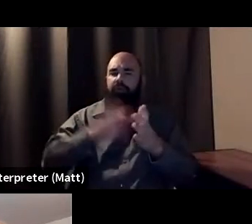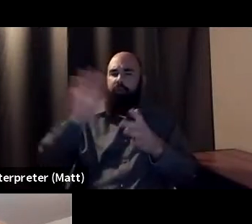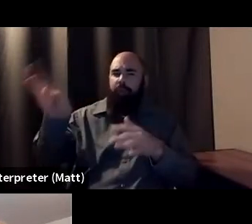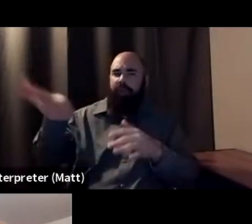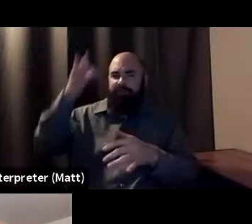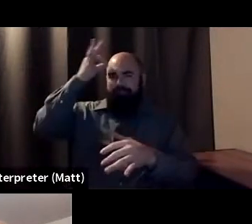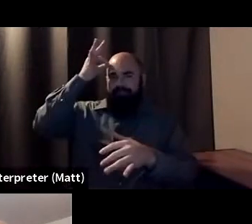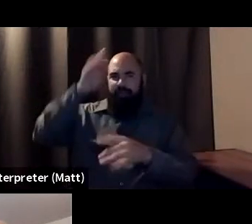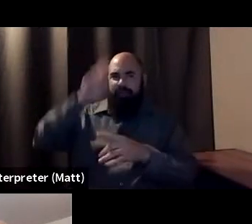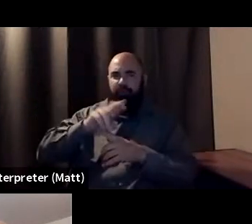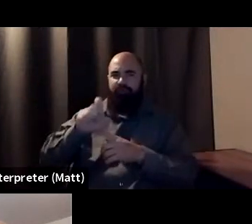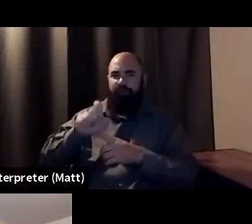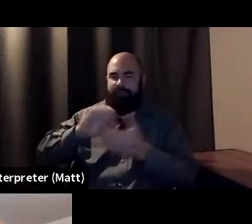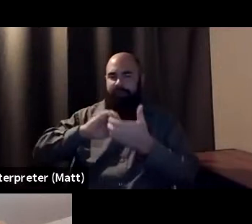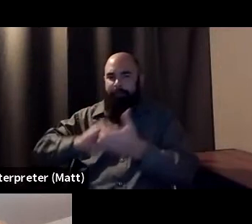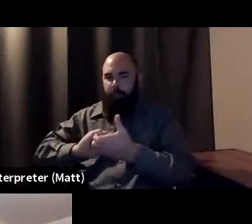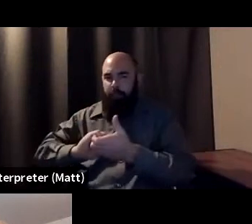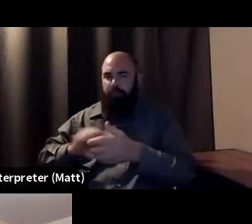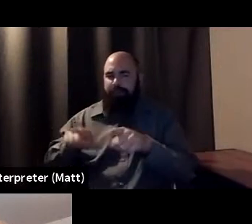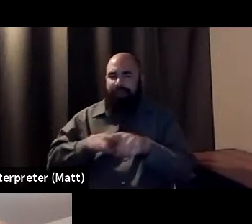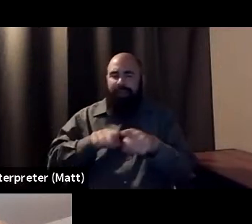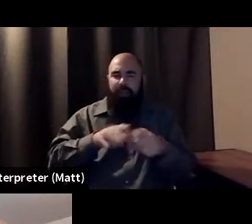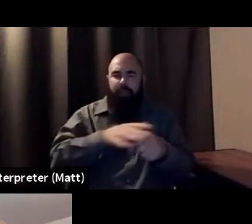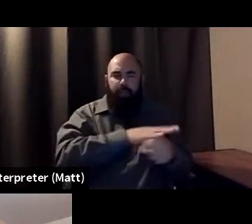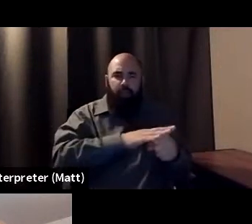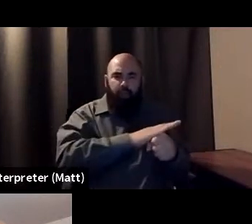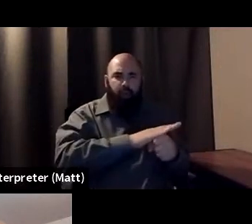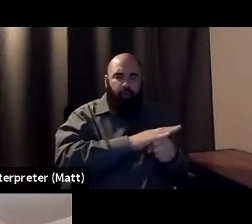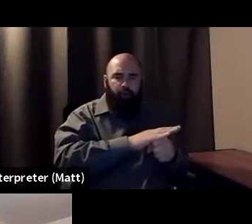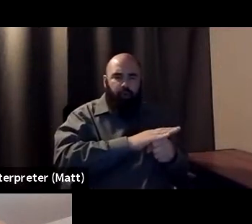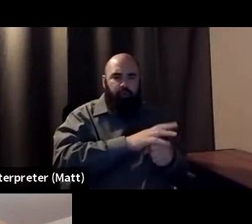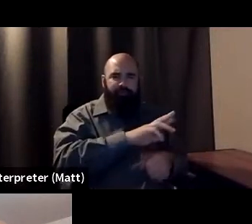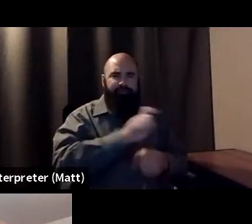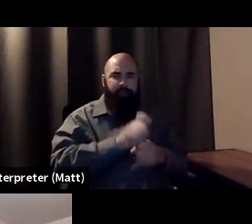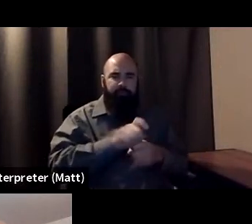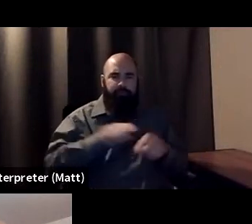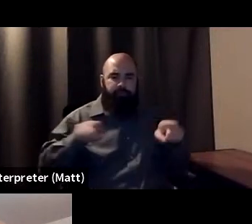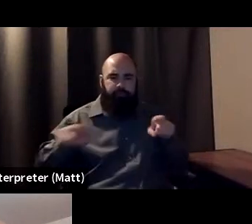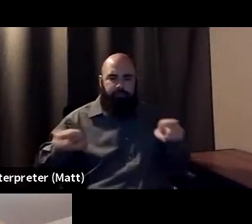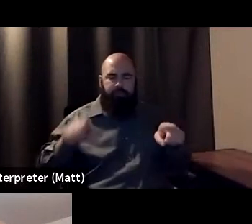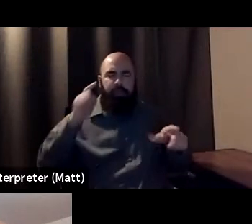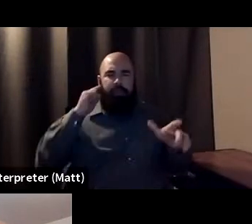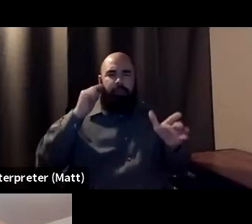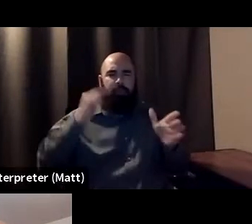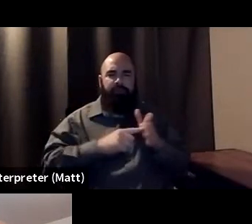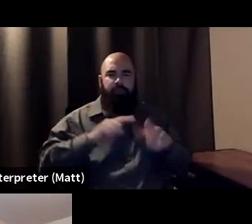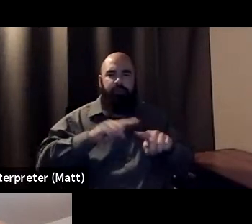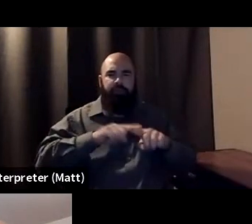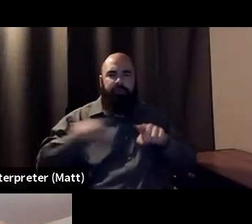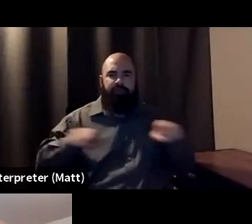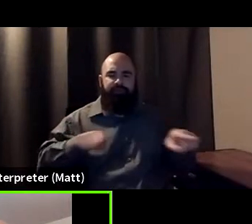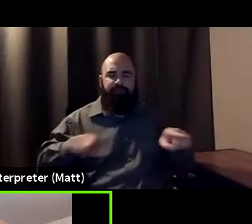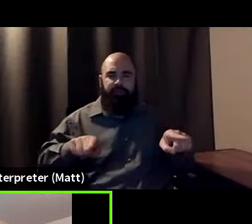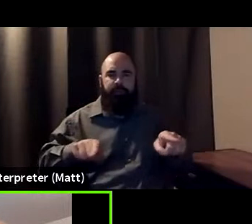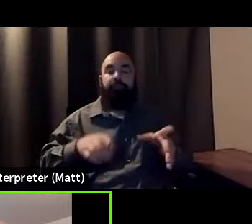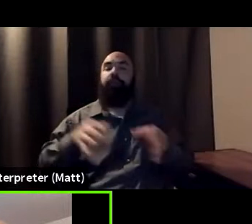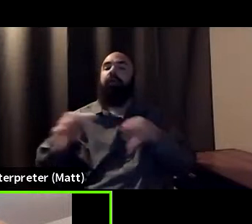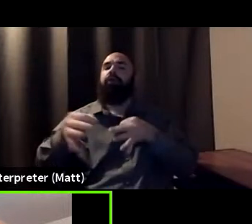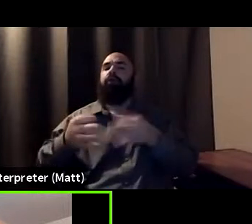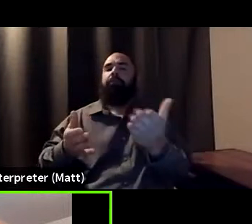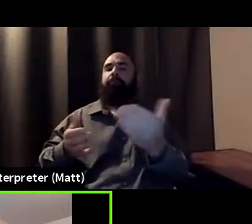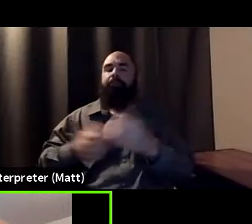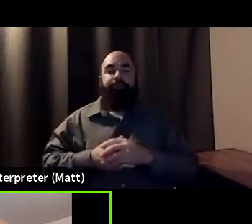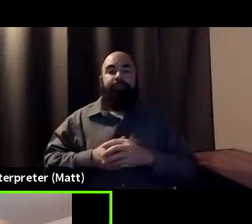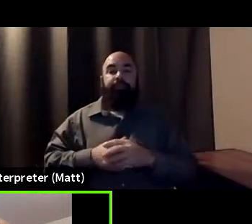and then the local pharmacy partners. Can you talk about how that distribution of vaccine works? Yeah, so there